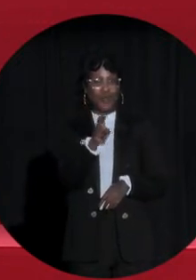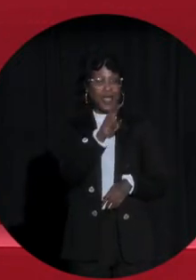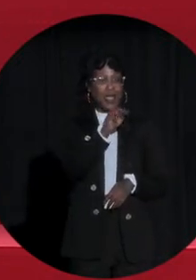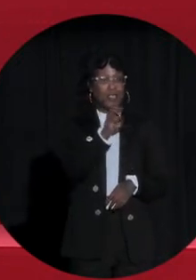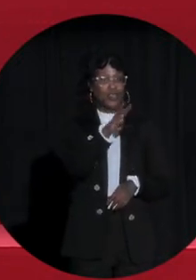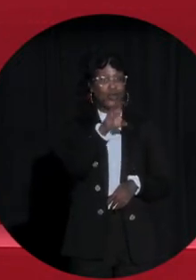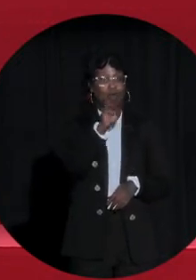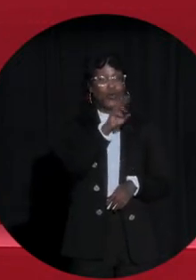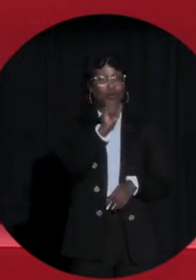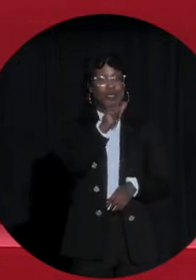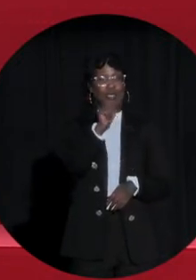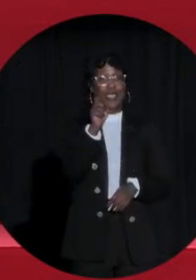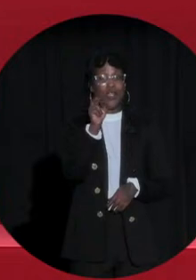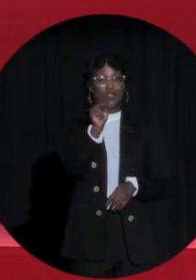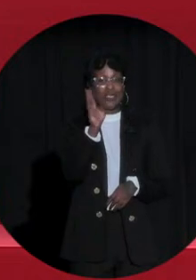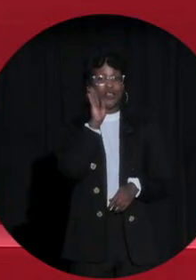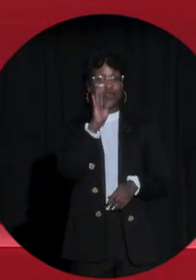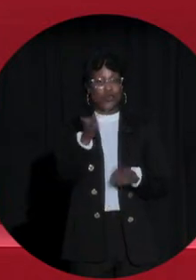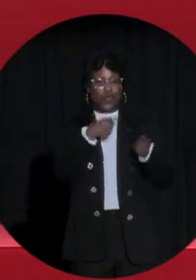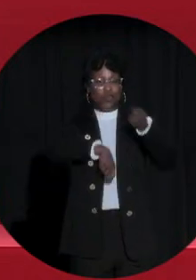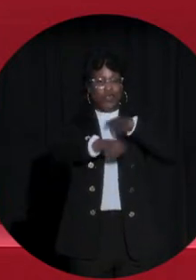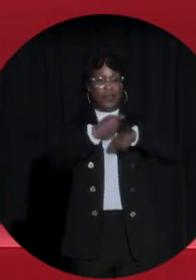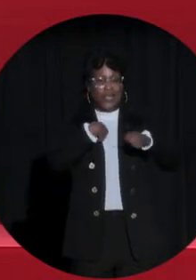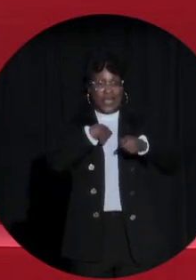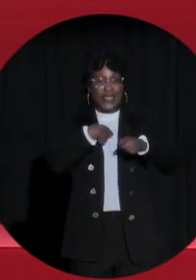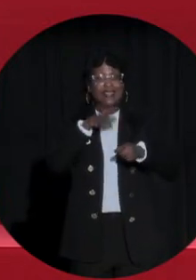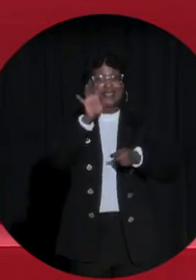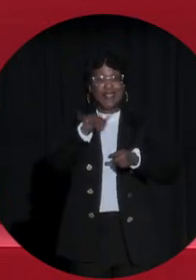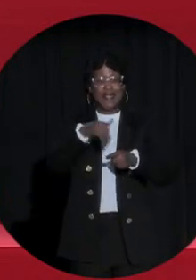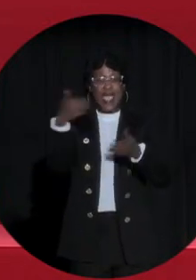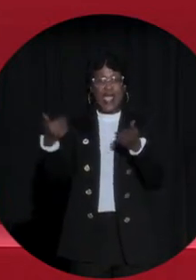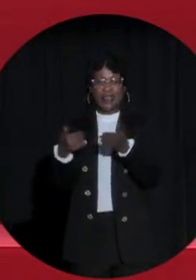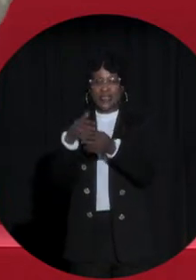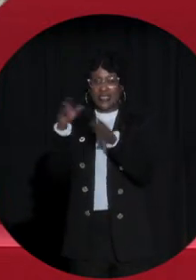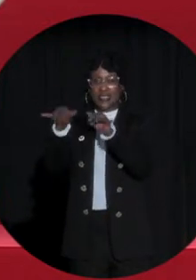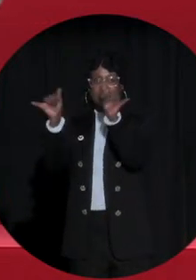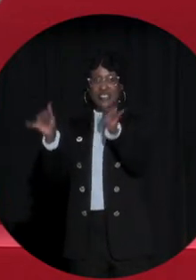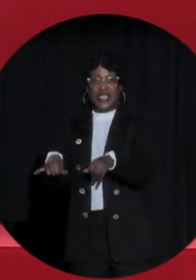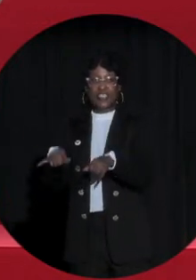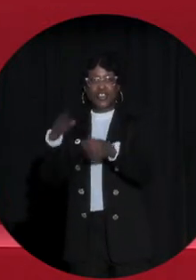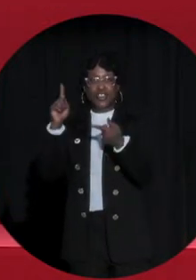new premier gateway to the National Capital Region.